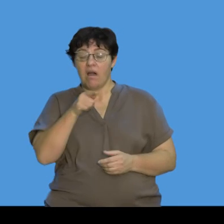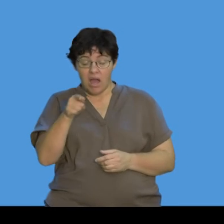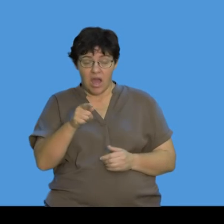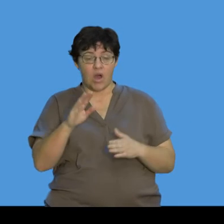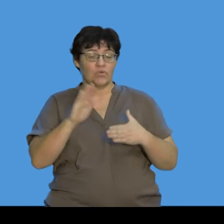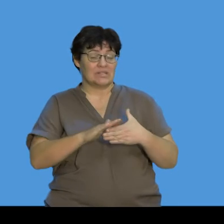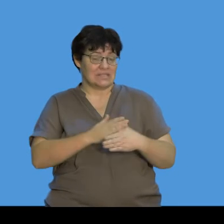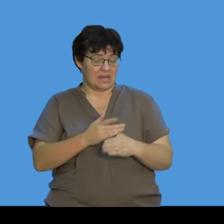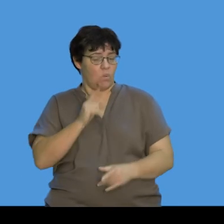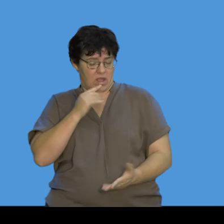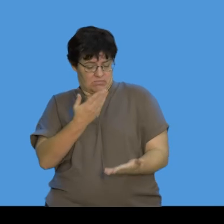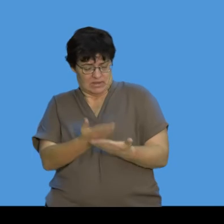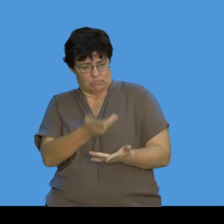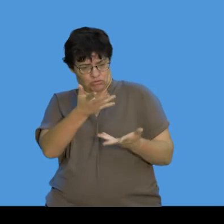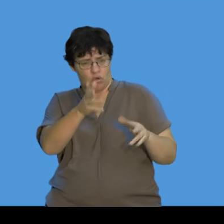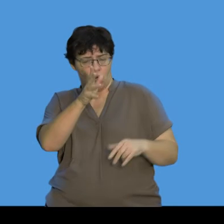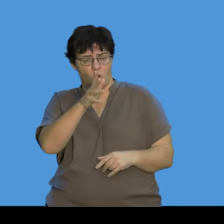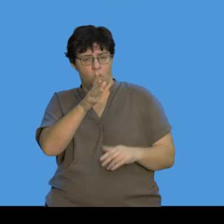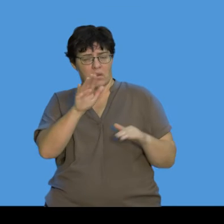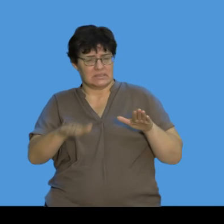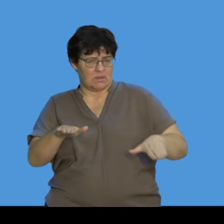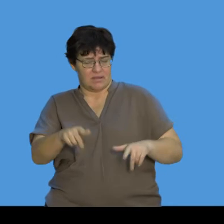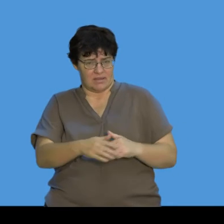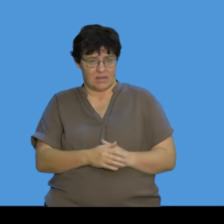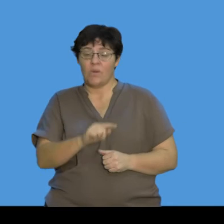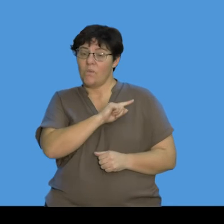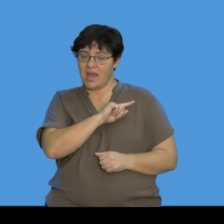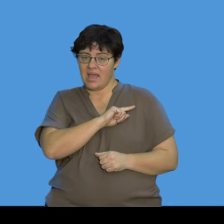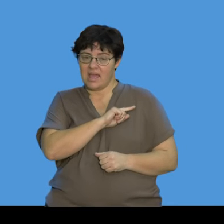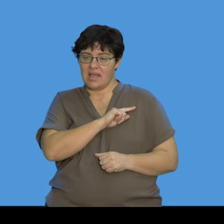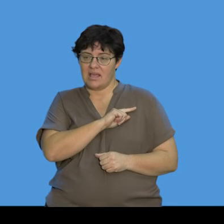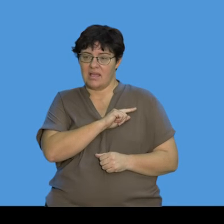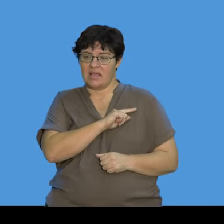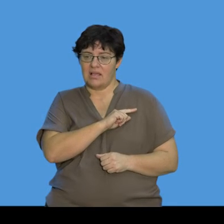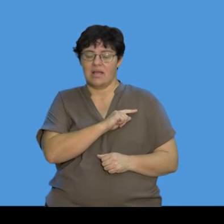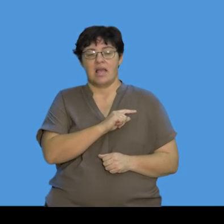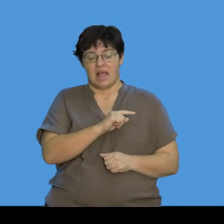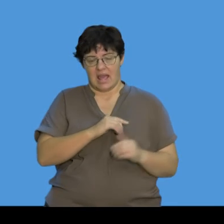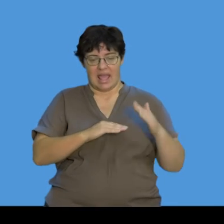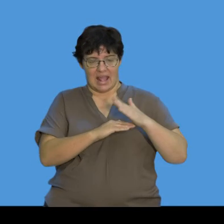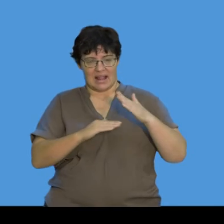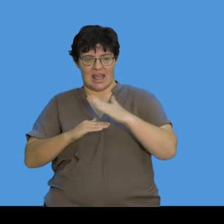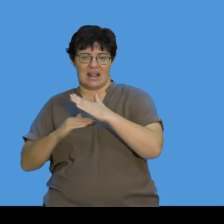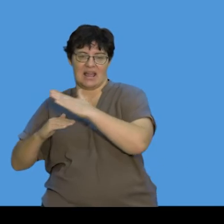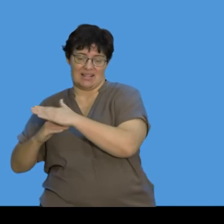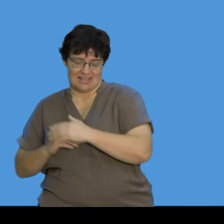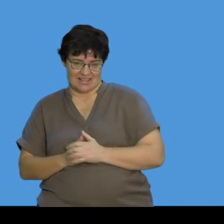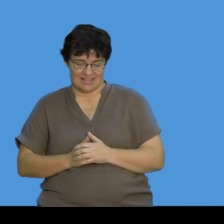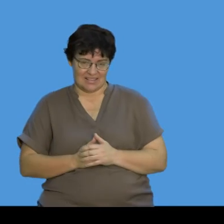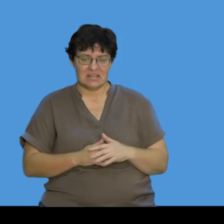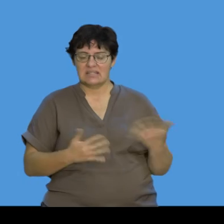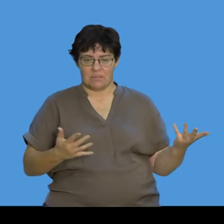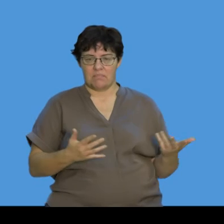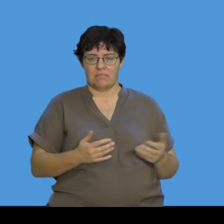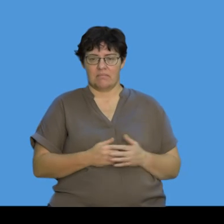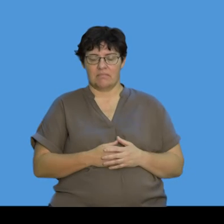the reason for the claim that we made. This will then be angle, angle, angle. And some people